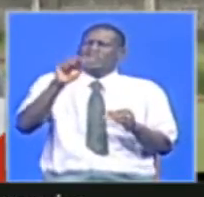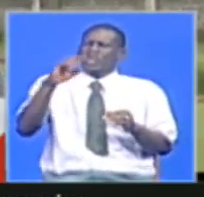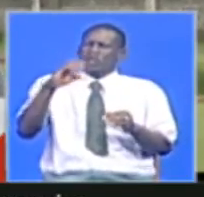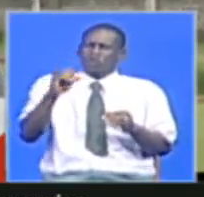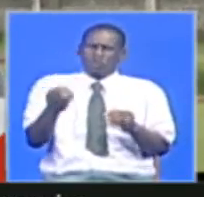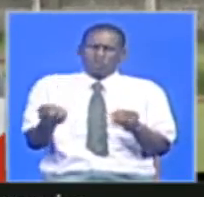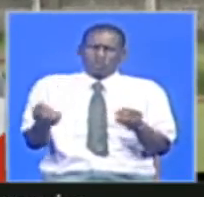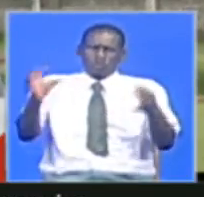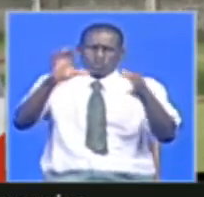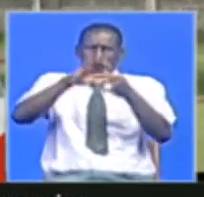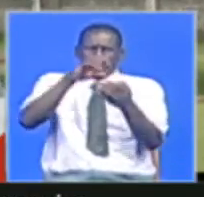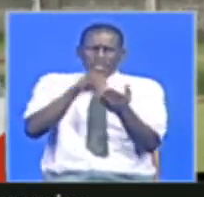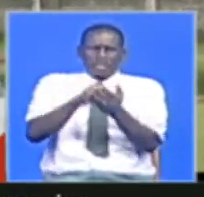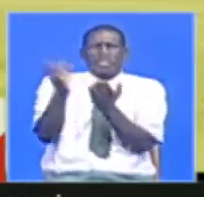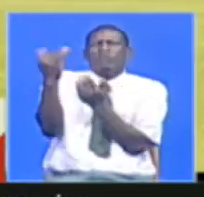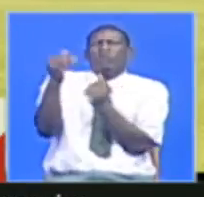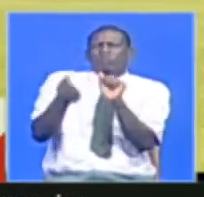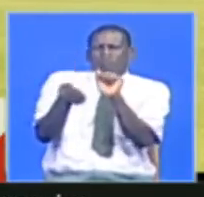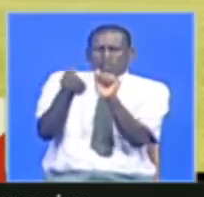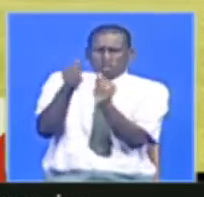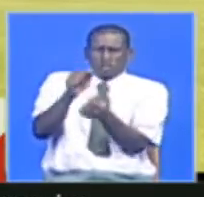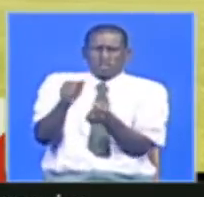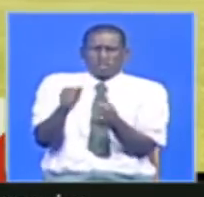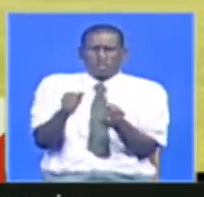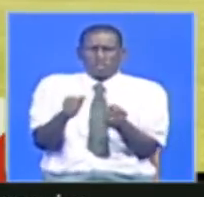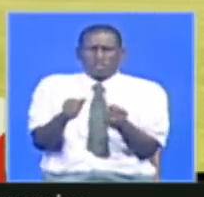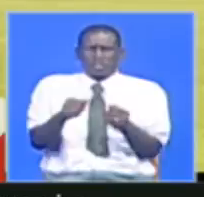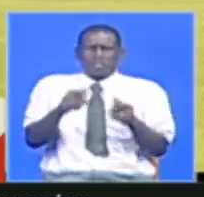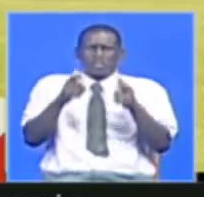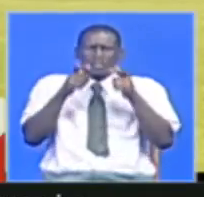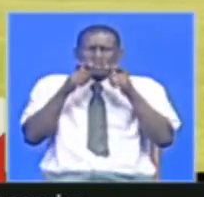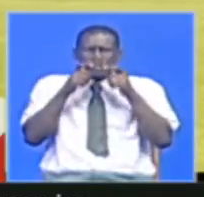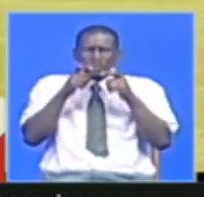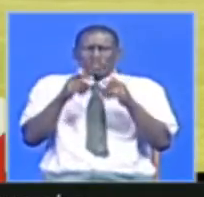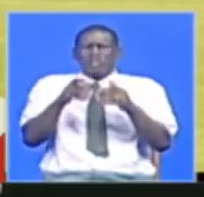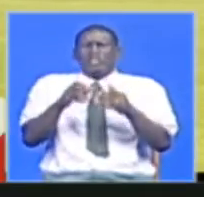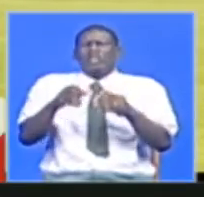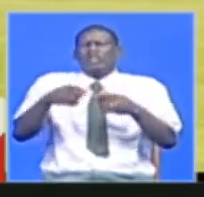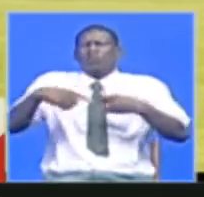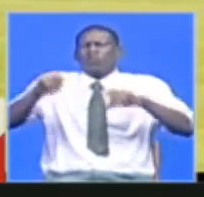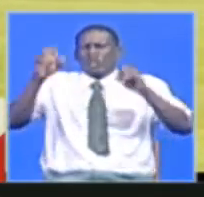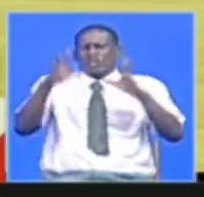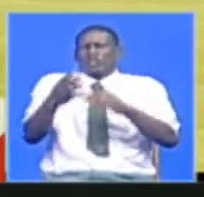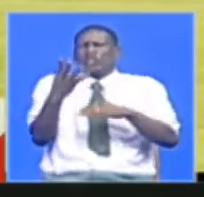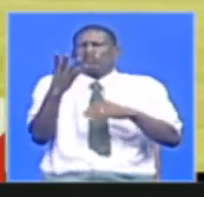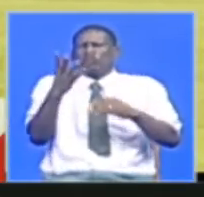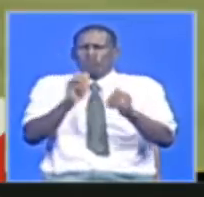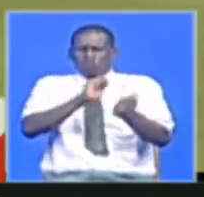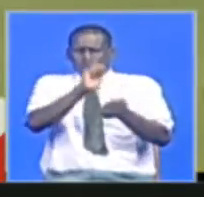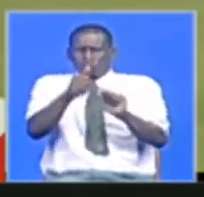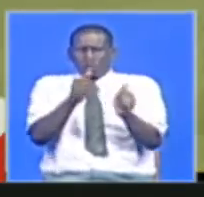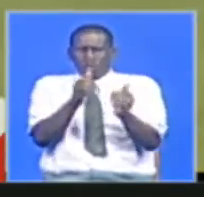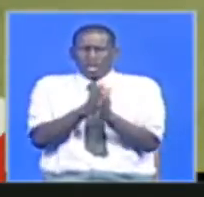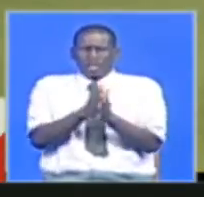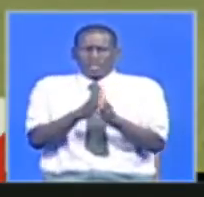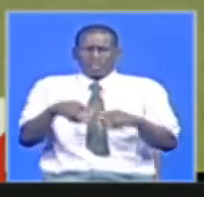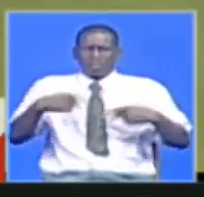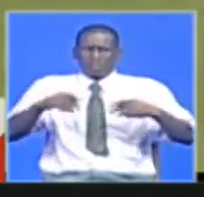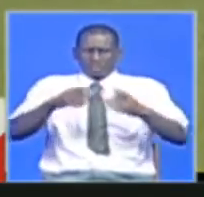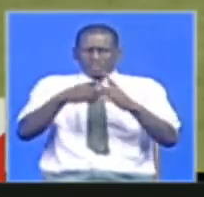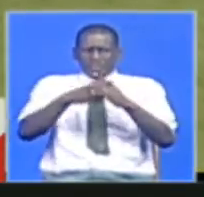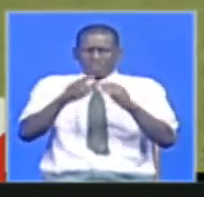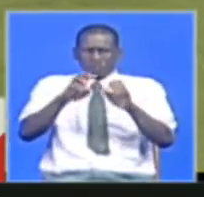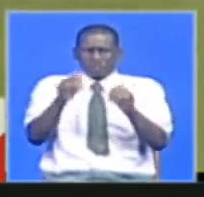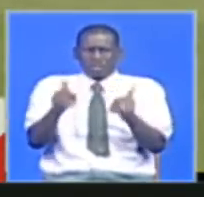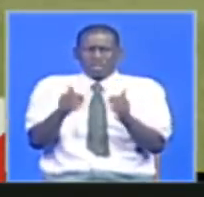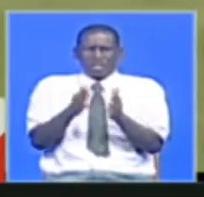hoping for a change of fortune. The Brewers, winless in four matches, started with urgency as the players sought to impress the Lion. And